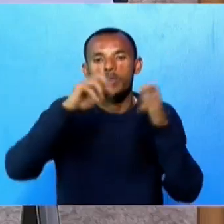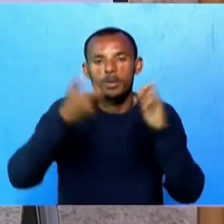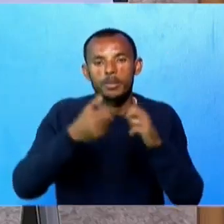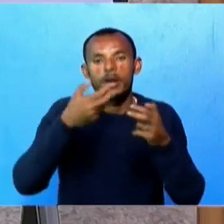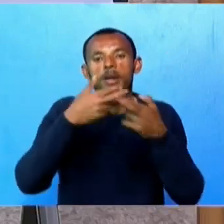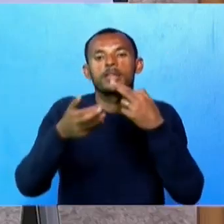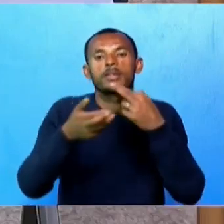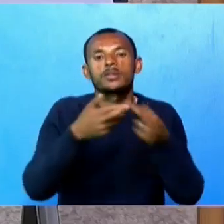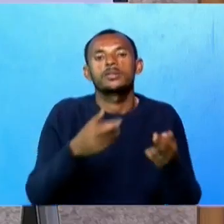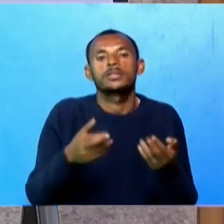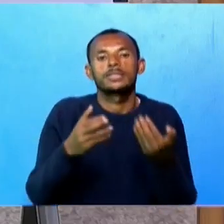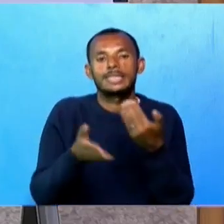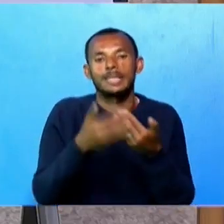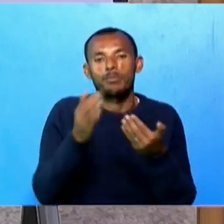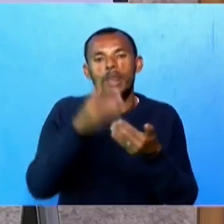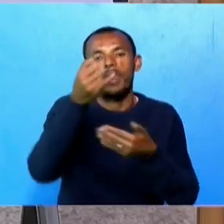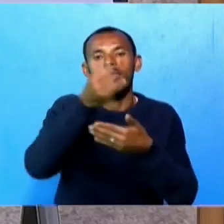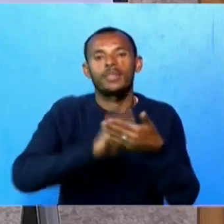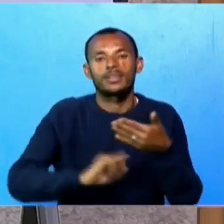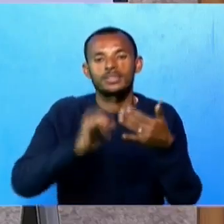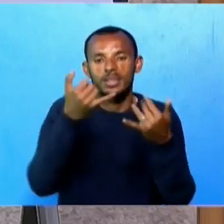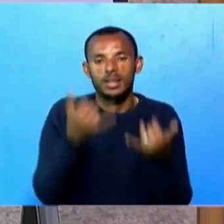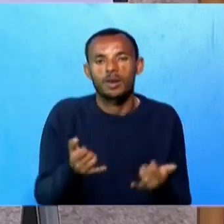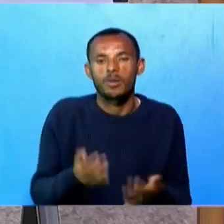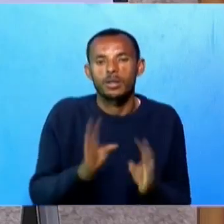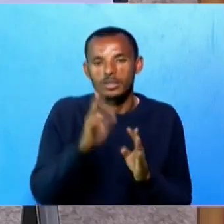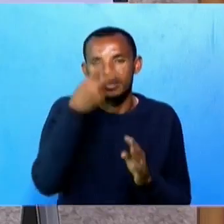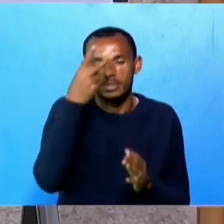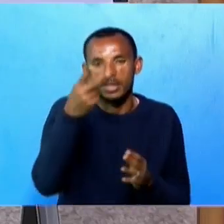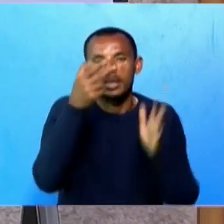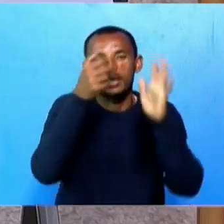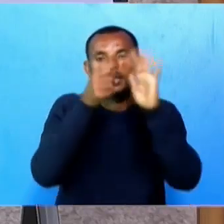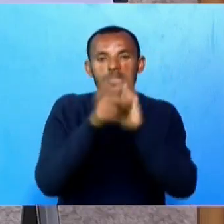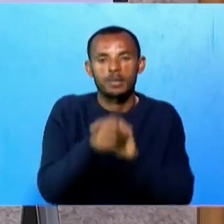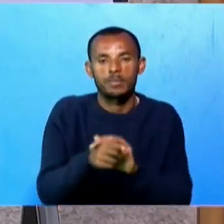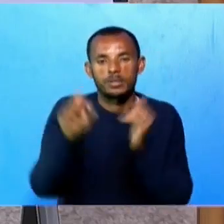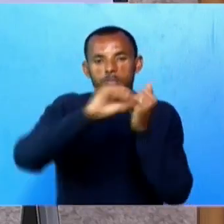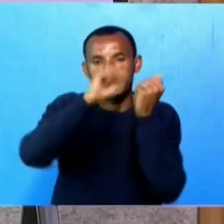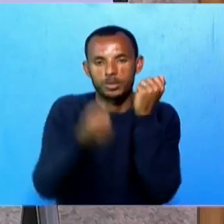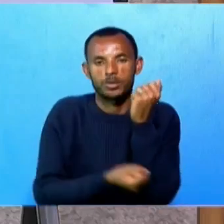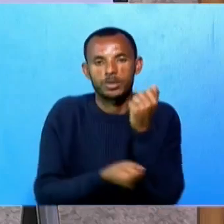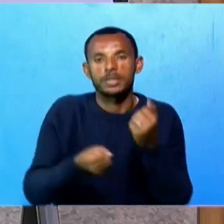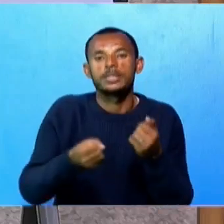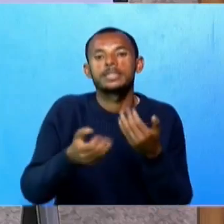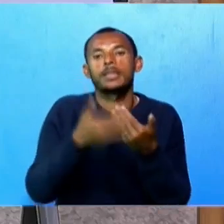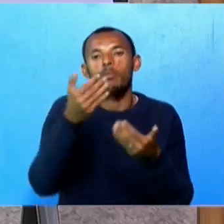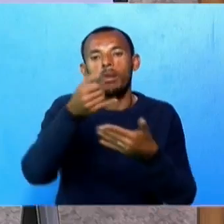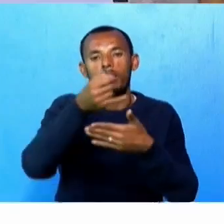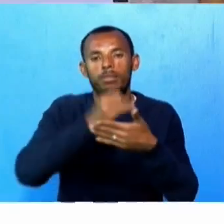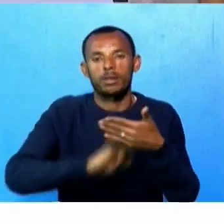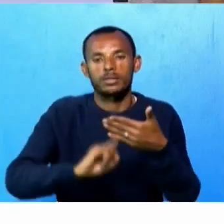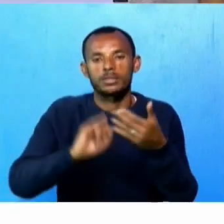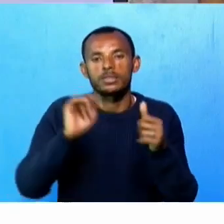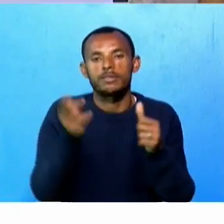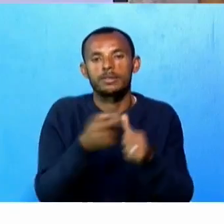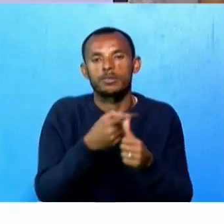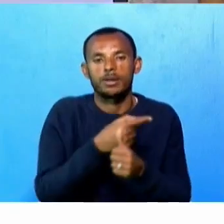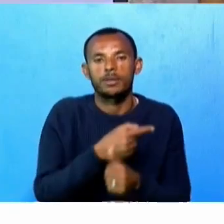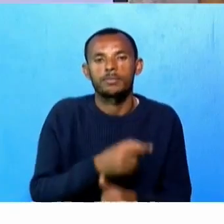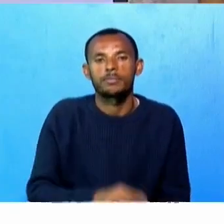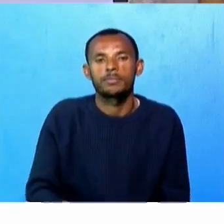with simple interest. Now let's see certain examples regarding simple interest. The first one,